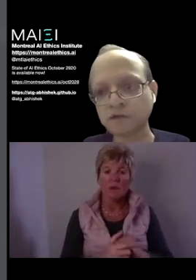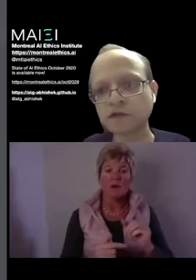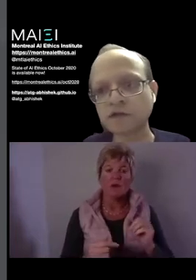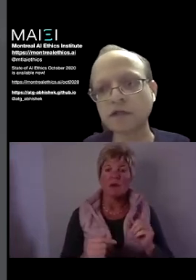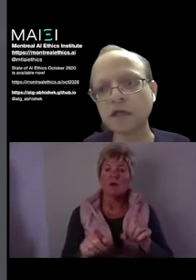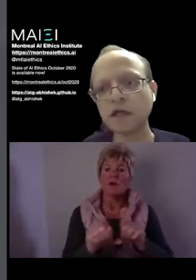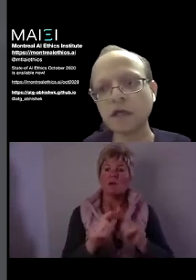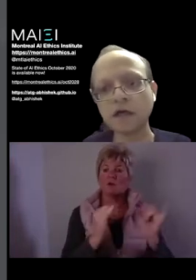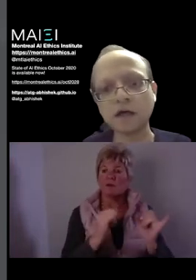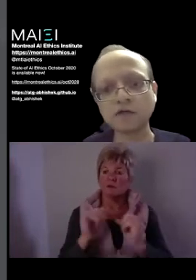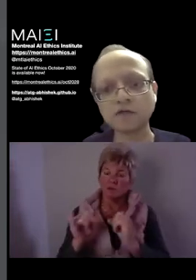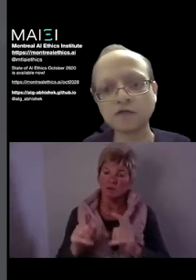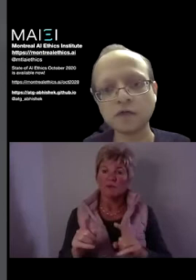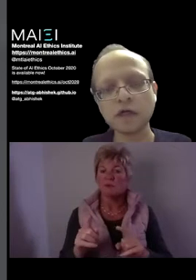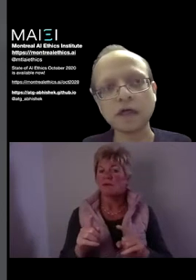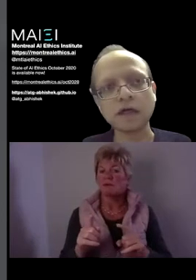not sufficient